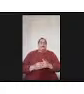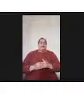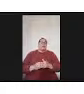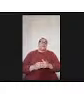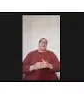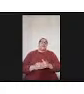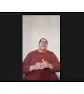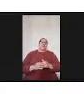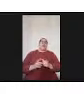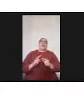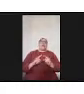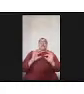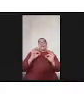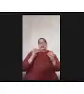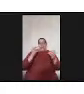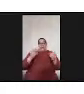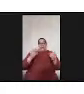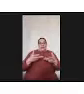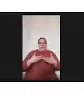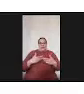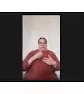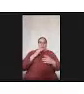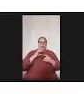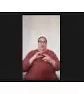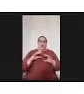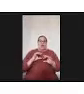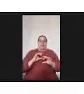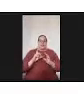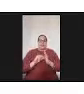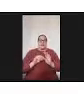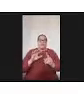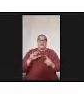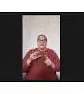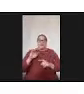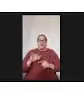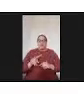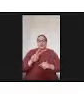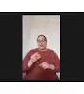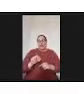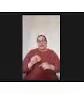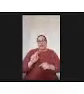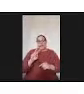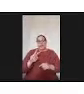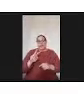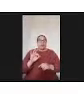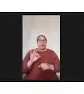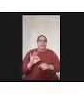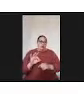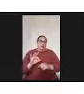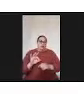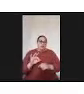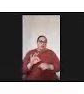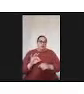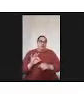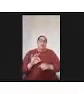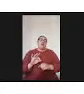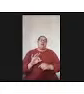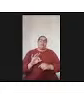With this information, you mean the start date was the 15th of May 2023. And then